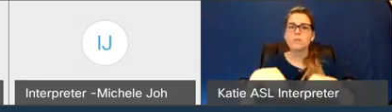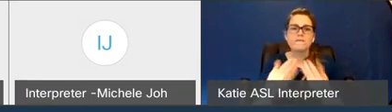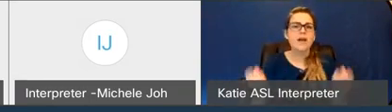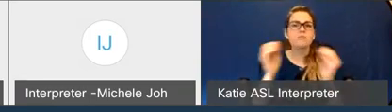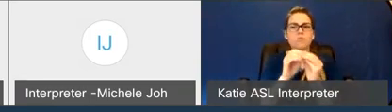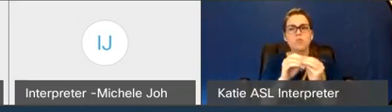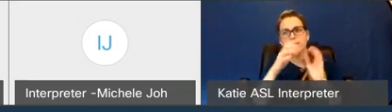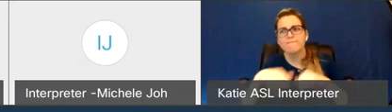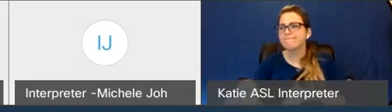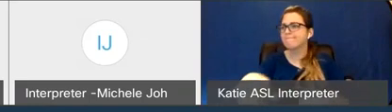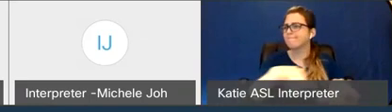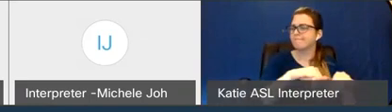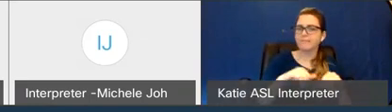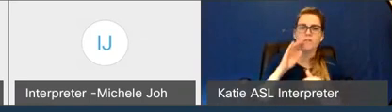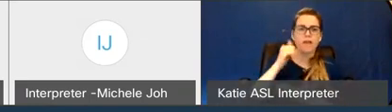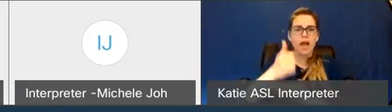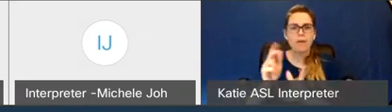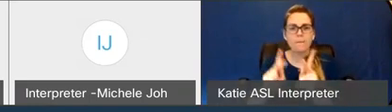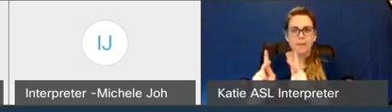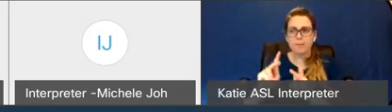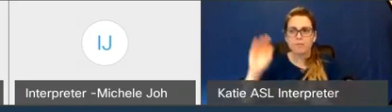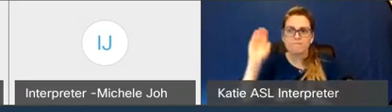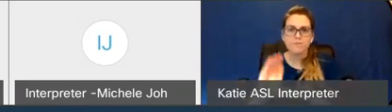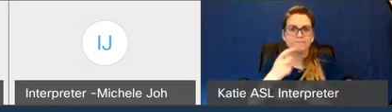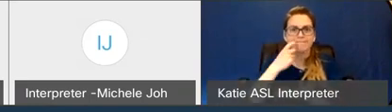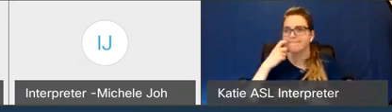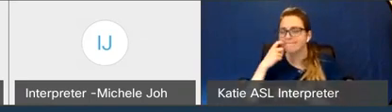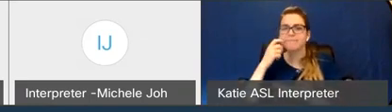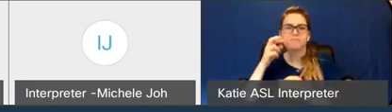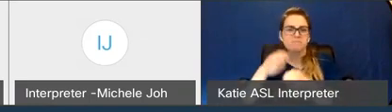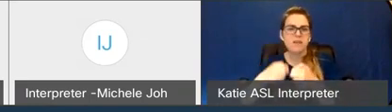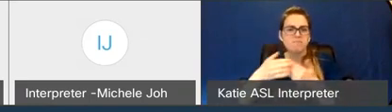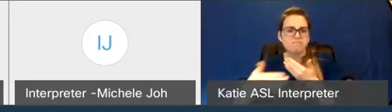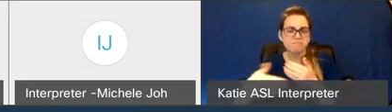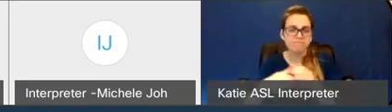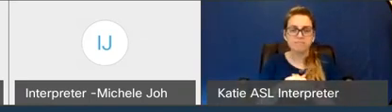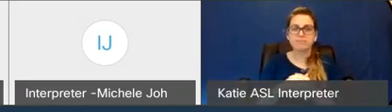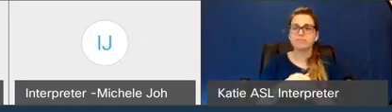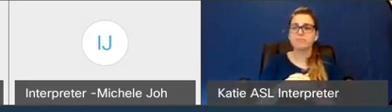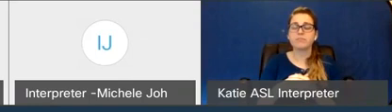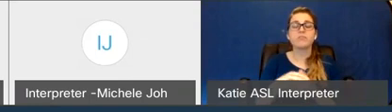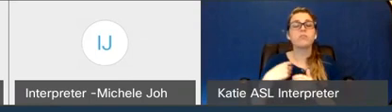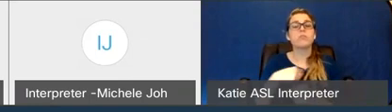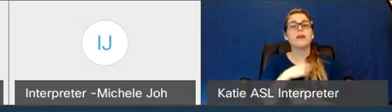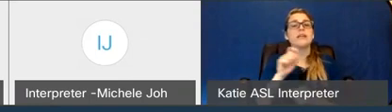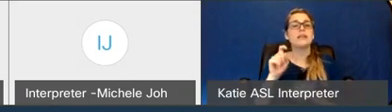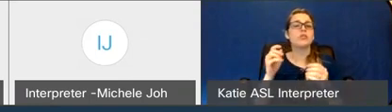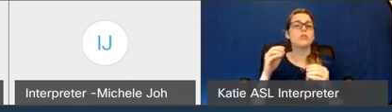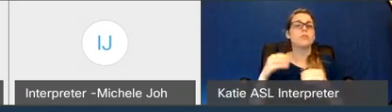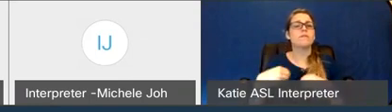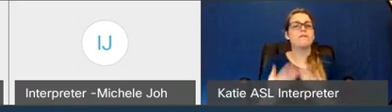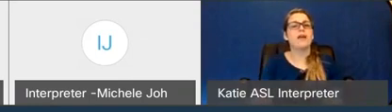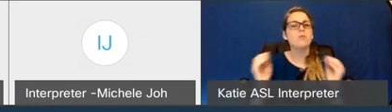disorders, resistance among court officials and treatment providers has resulted in underutilization of this treatment option in